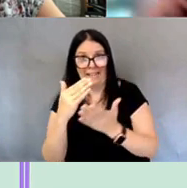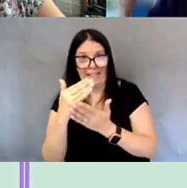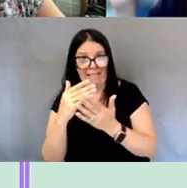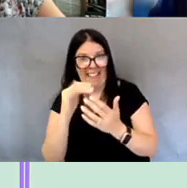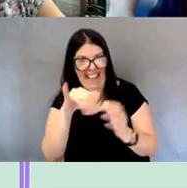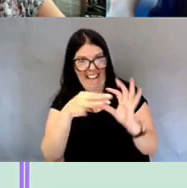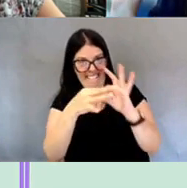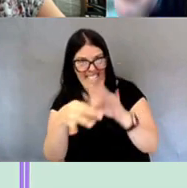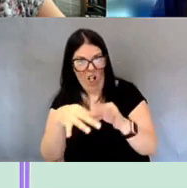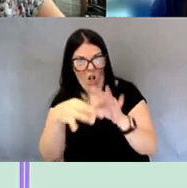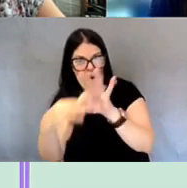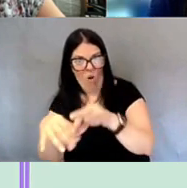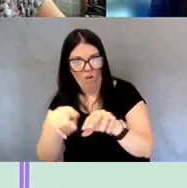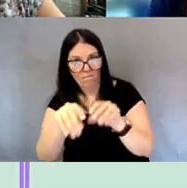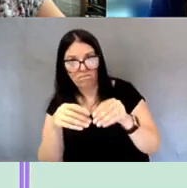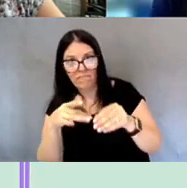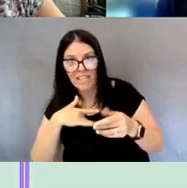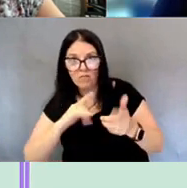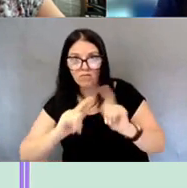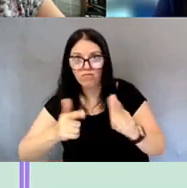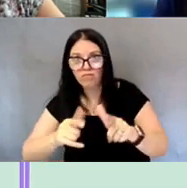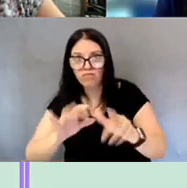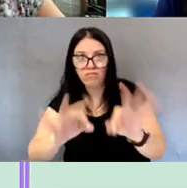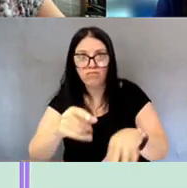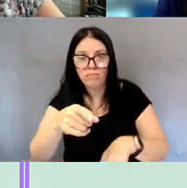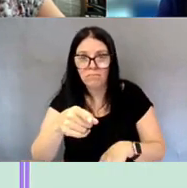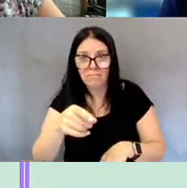everybody. Cascade away.